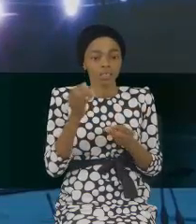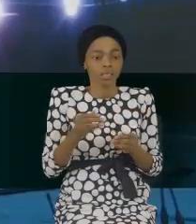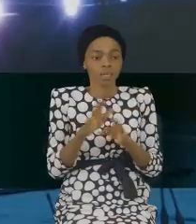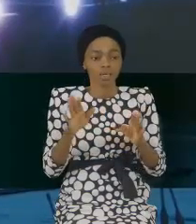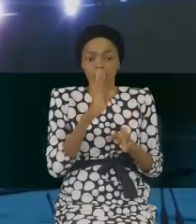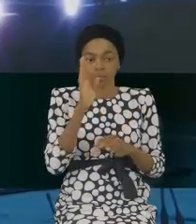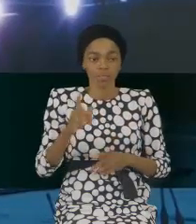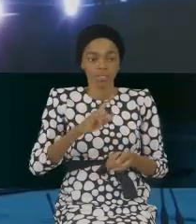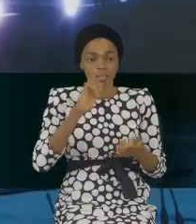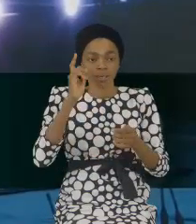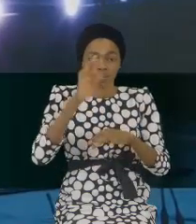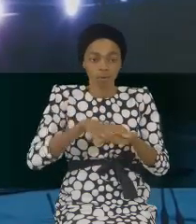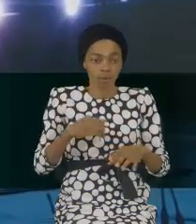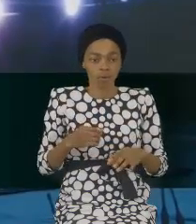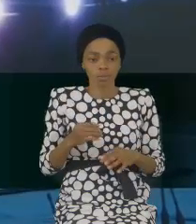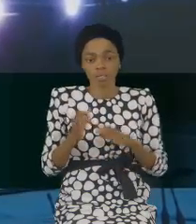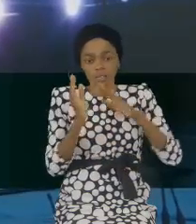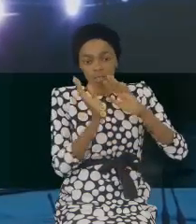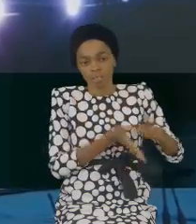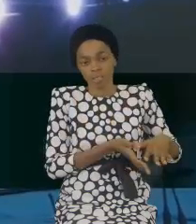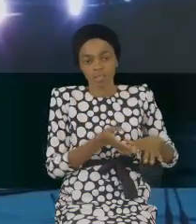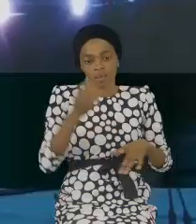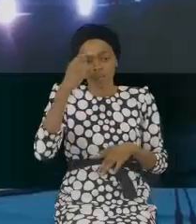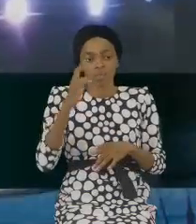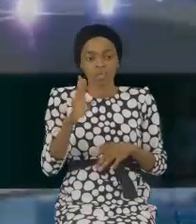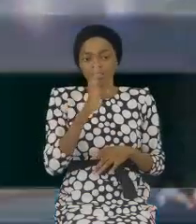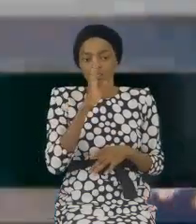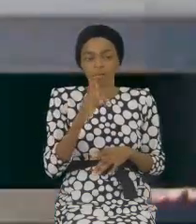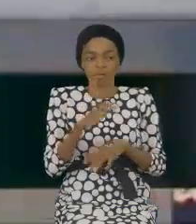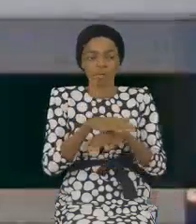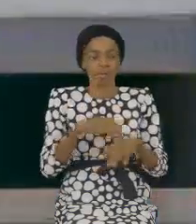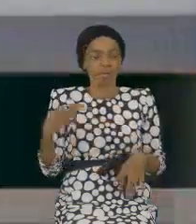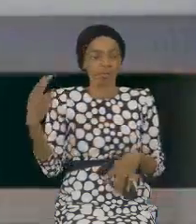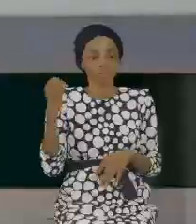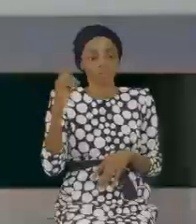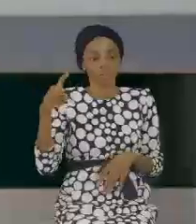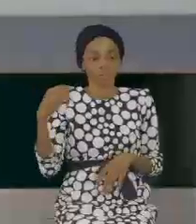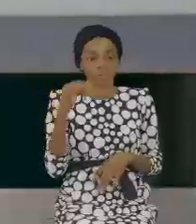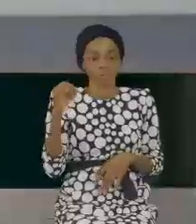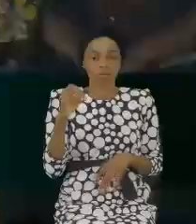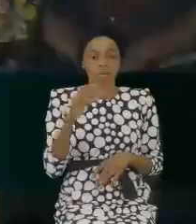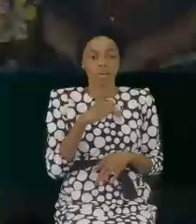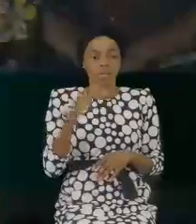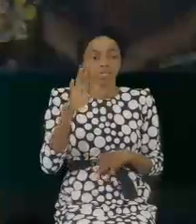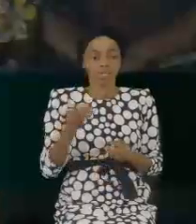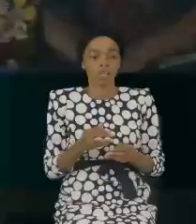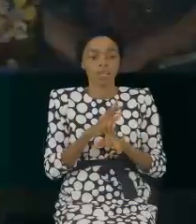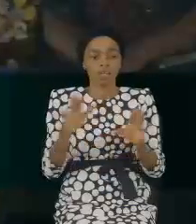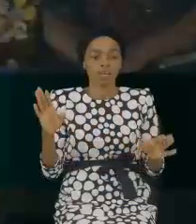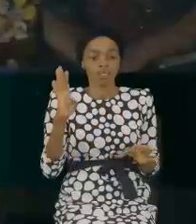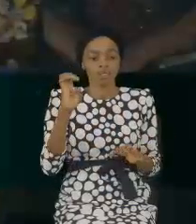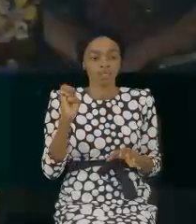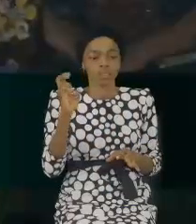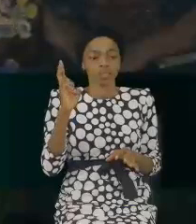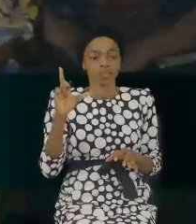but thou shalt be called Hephzibah, and thy land Beulah. And thy land